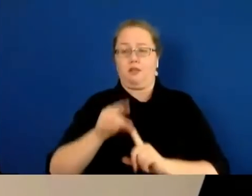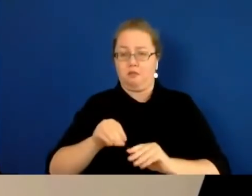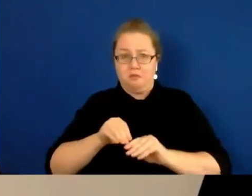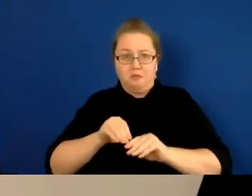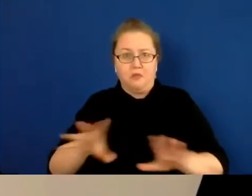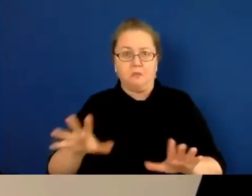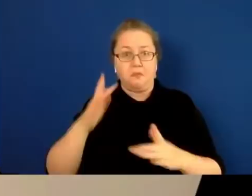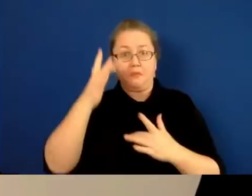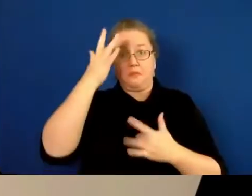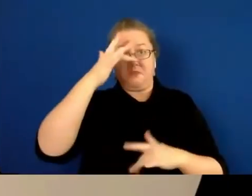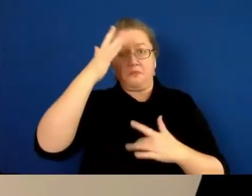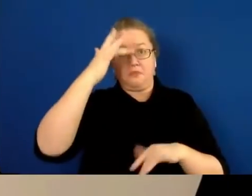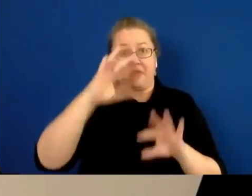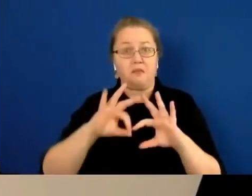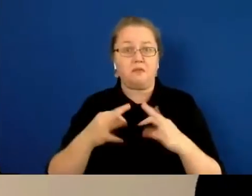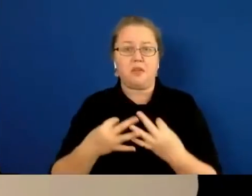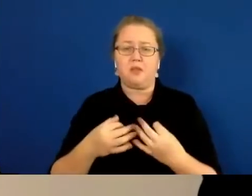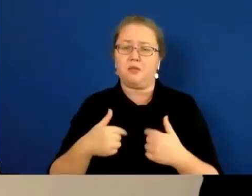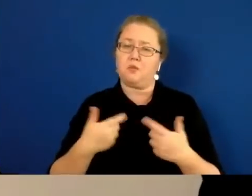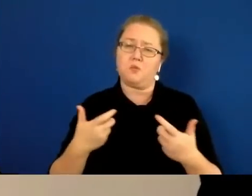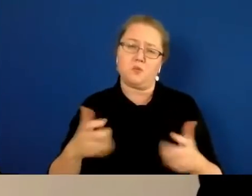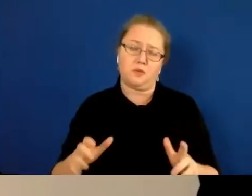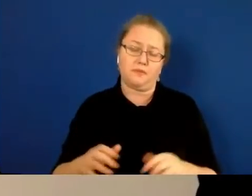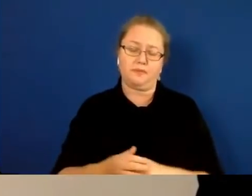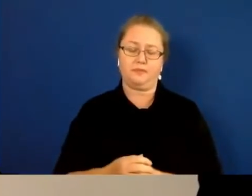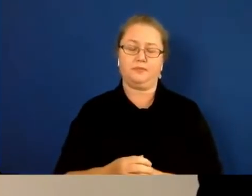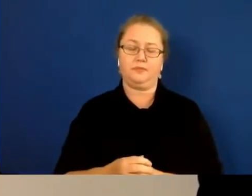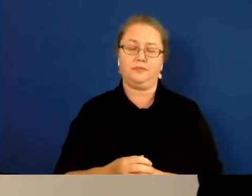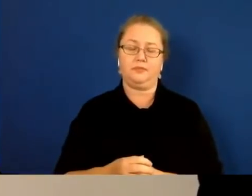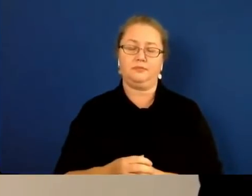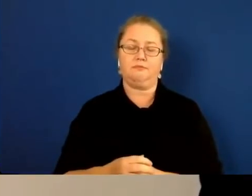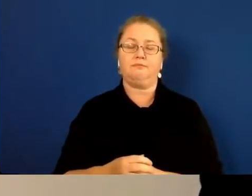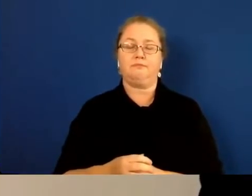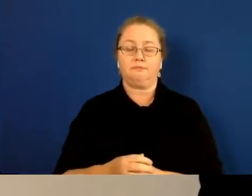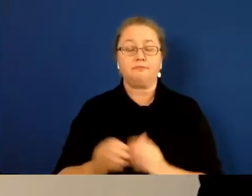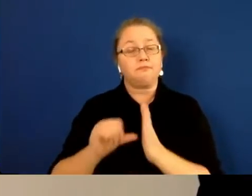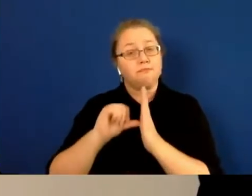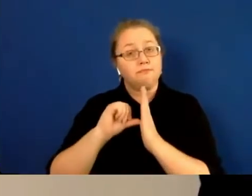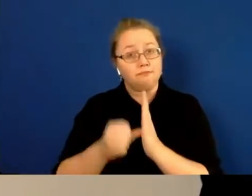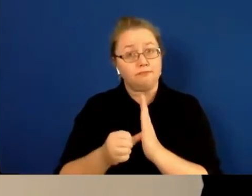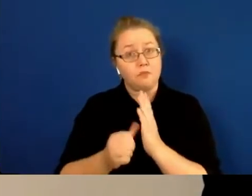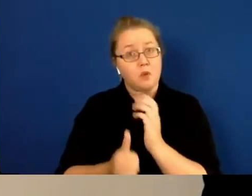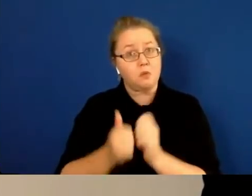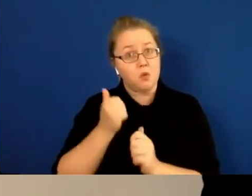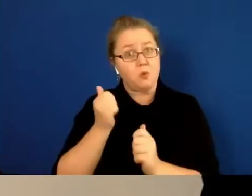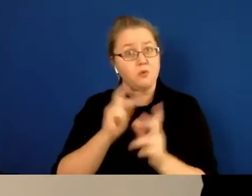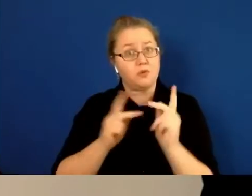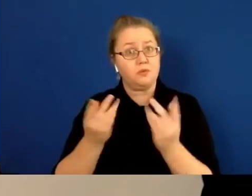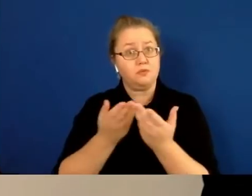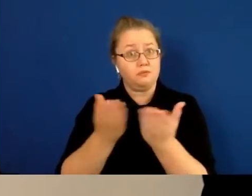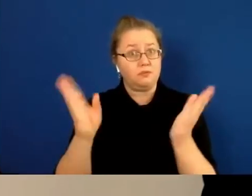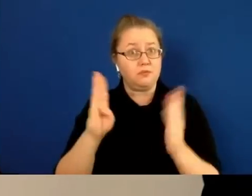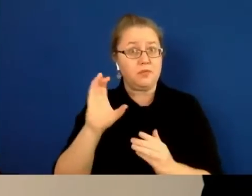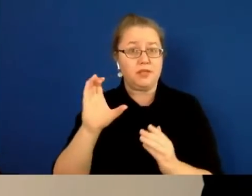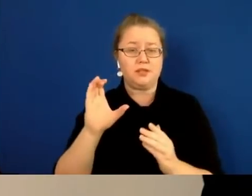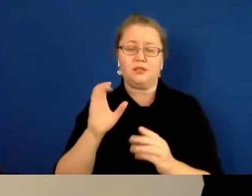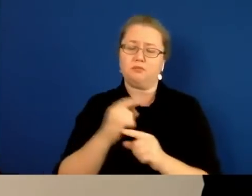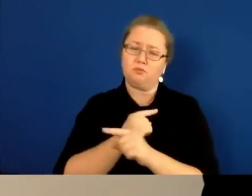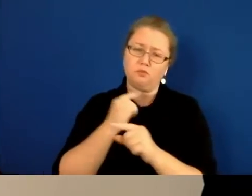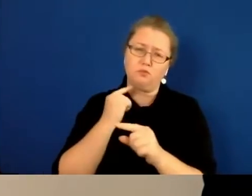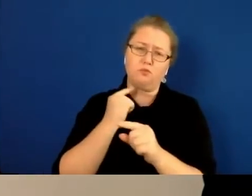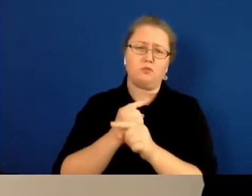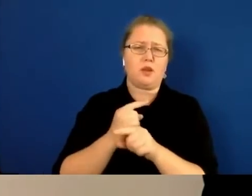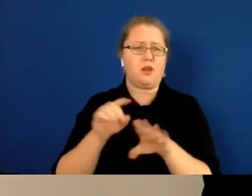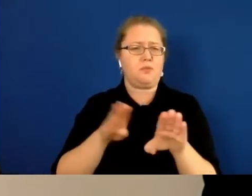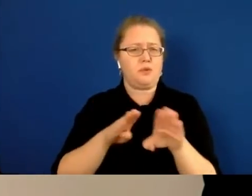that we are in a household where there's multi-generational and large numbers of people, we should not be going out and doing some of those activities that are